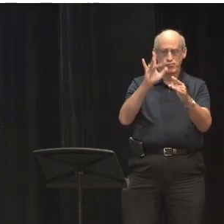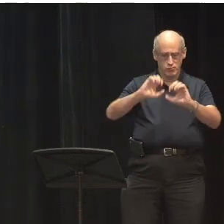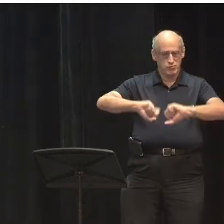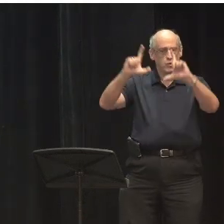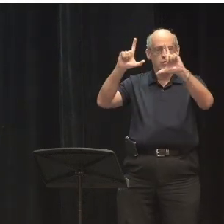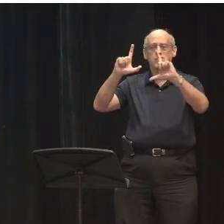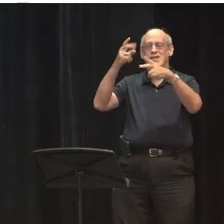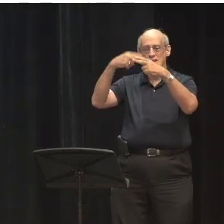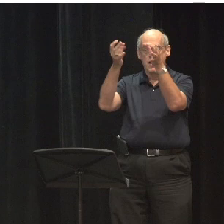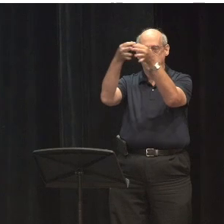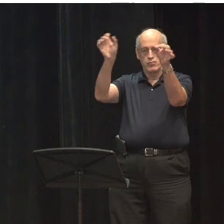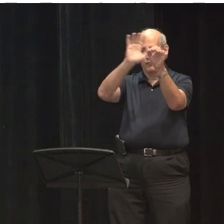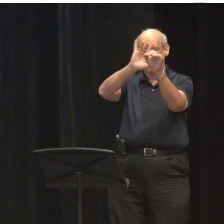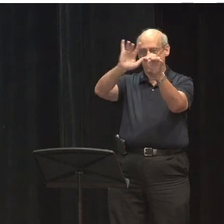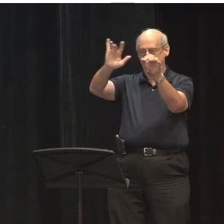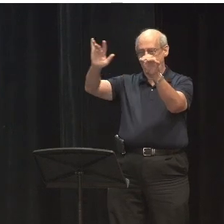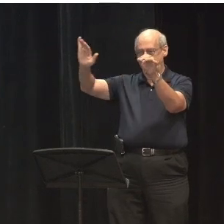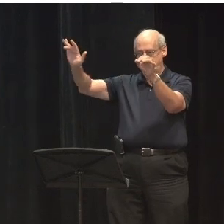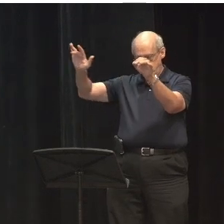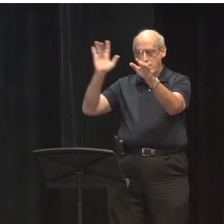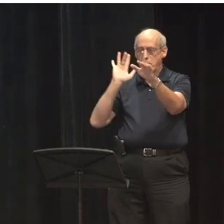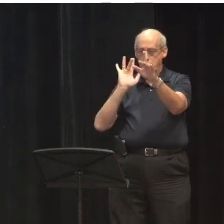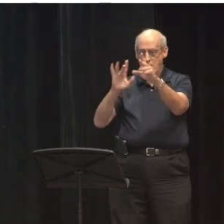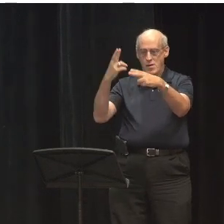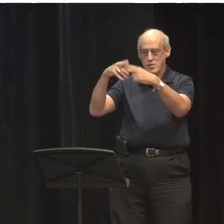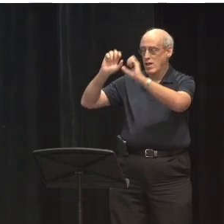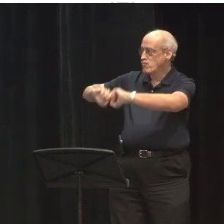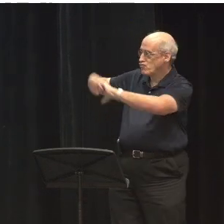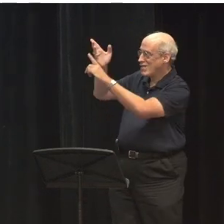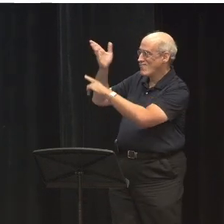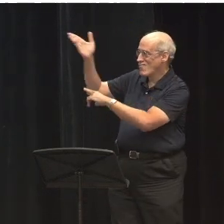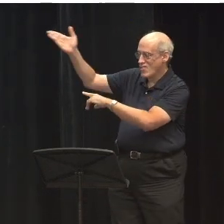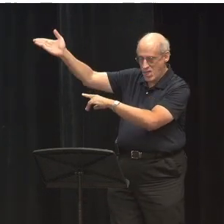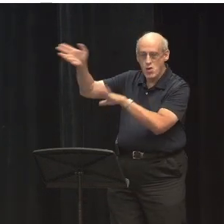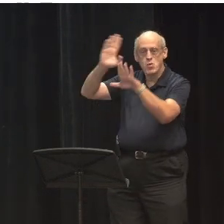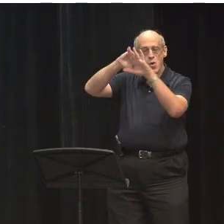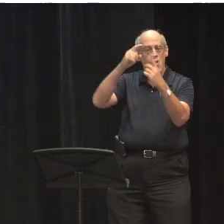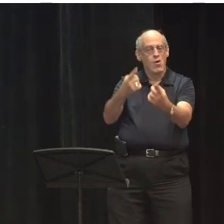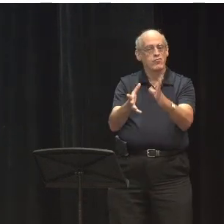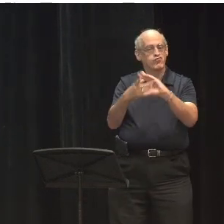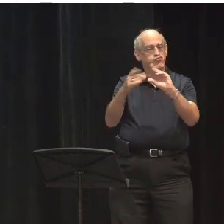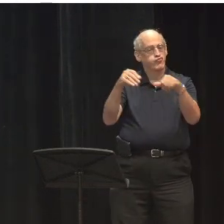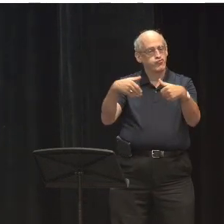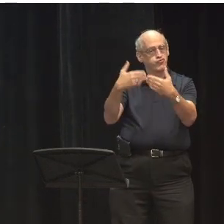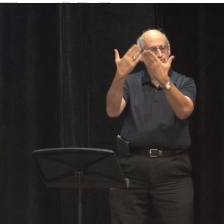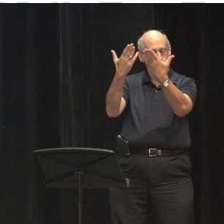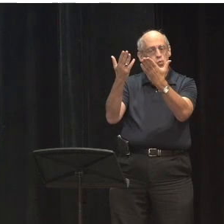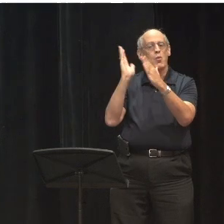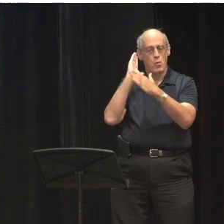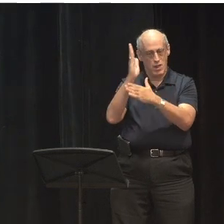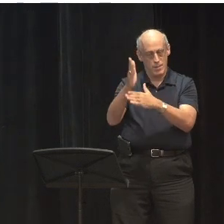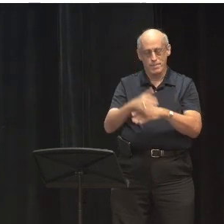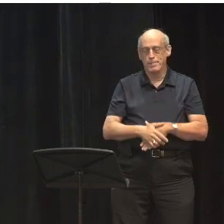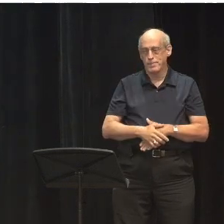form where you can submit your name to comment. Your name will then appear in the queue and we'll get you